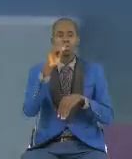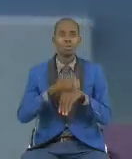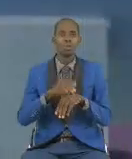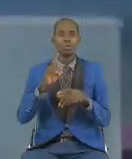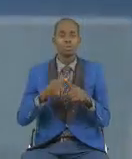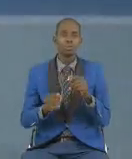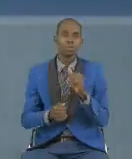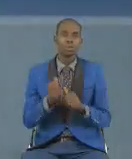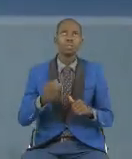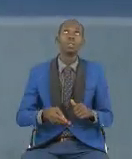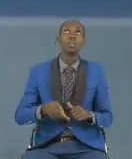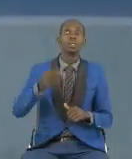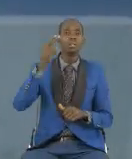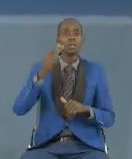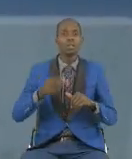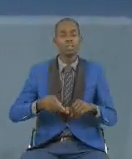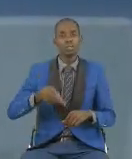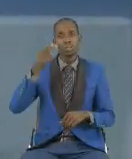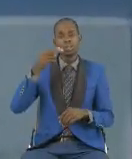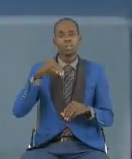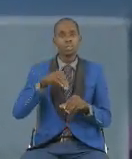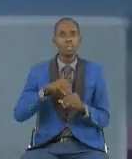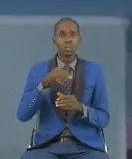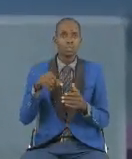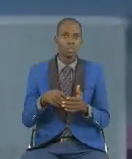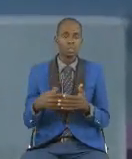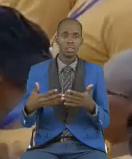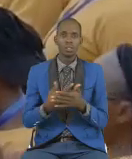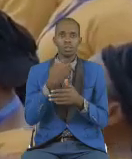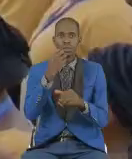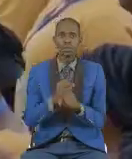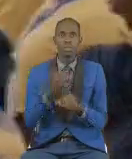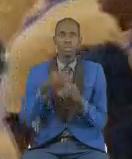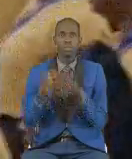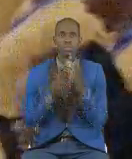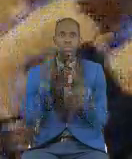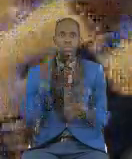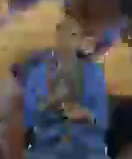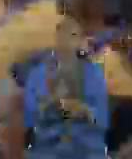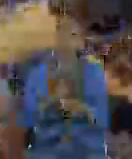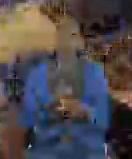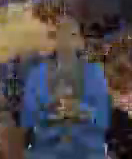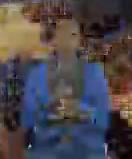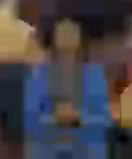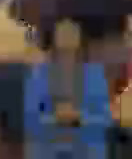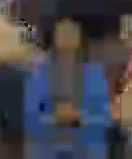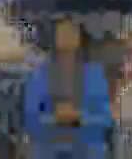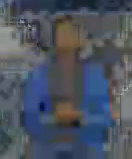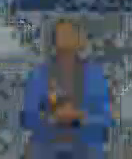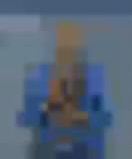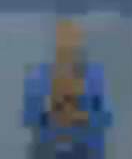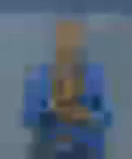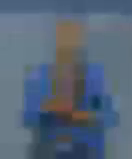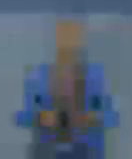heights in this new year in Jesus' name. Our lives,